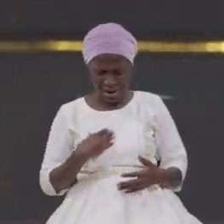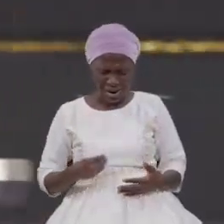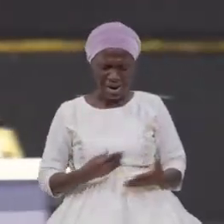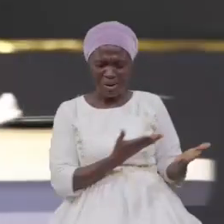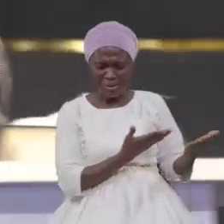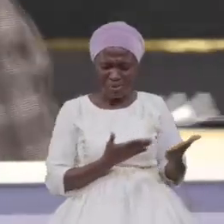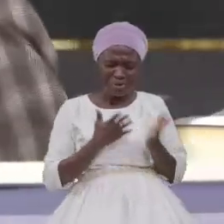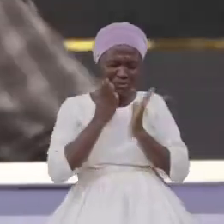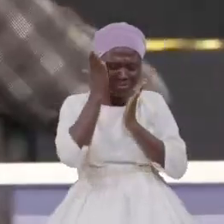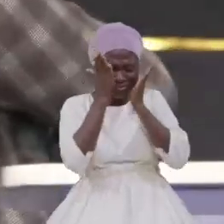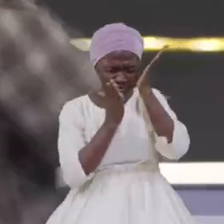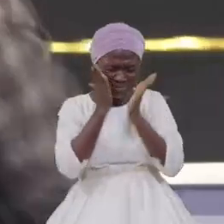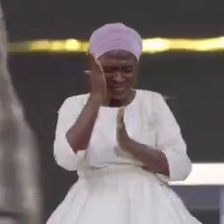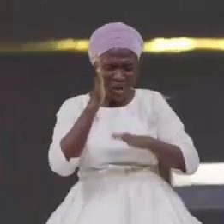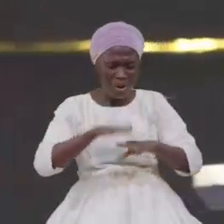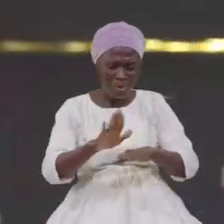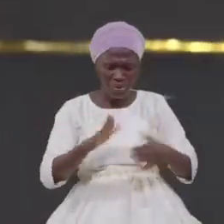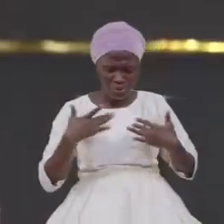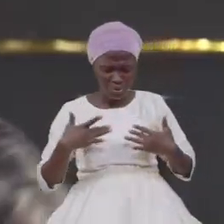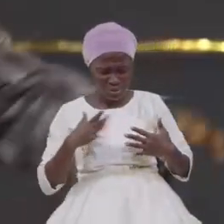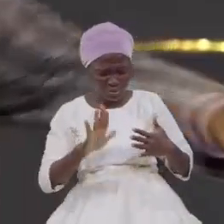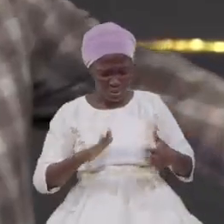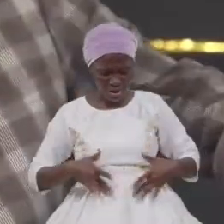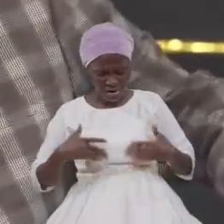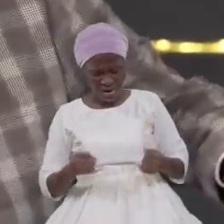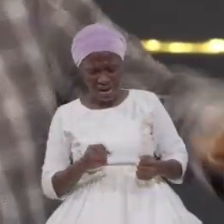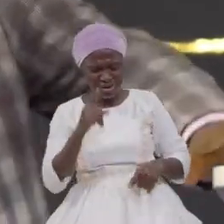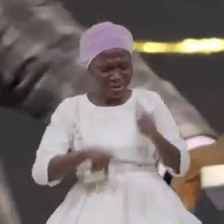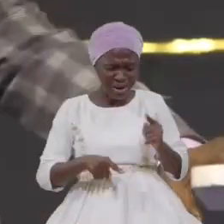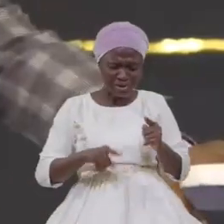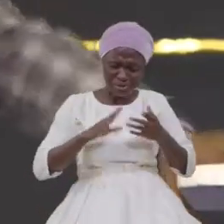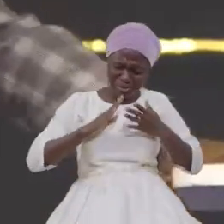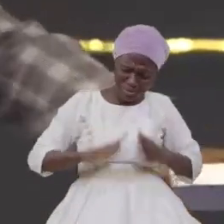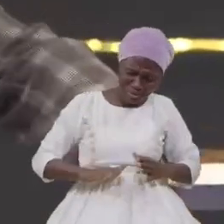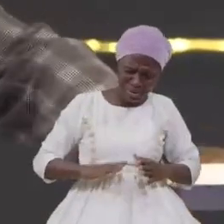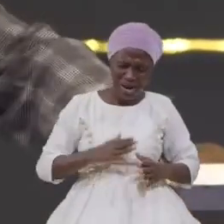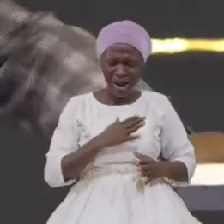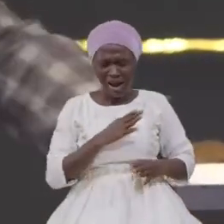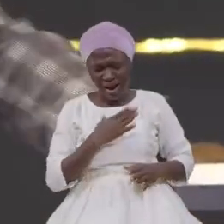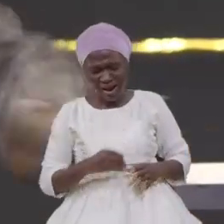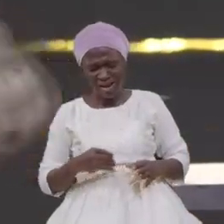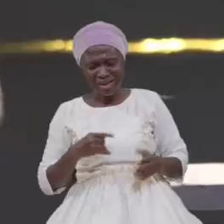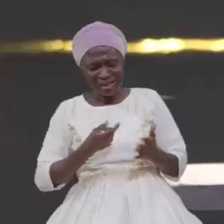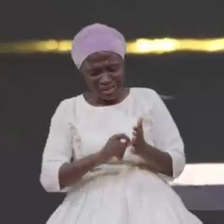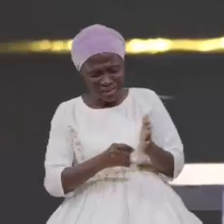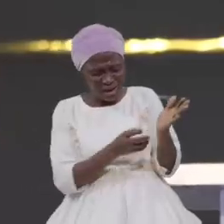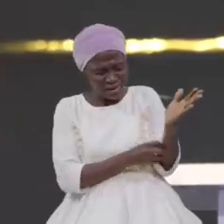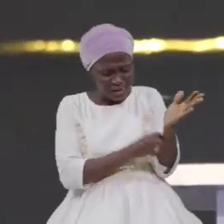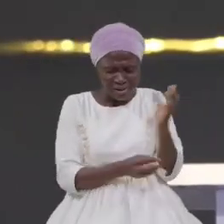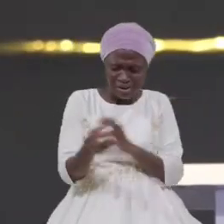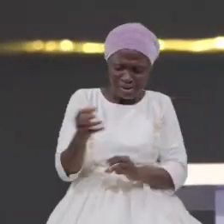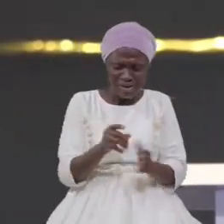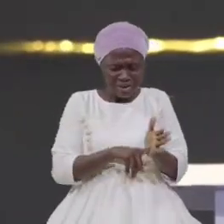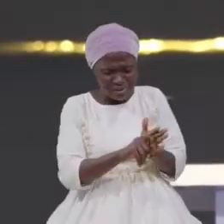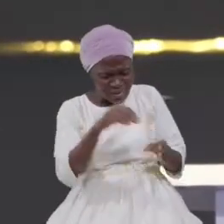know, stay quiet or scratching this and scratching that. Wanting to catch that thing that is walking about. That